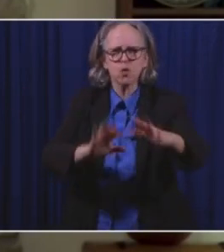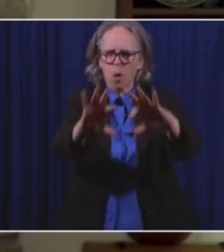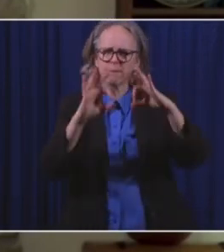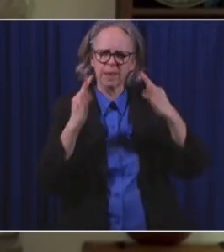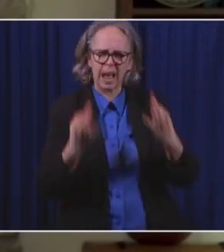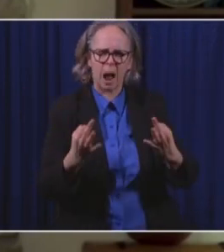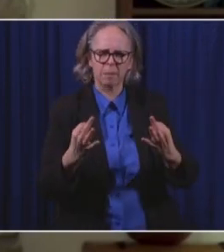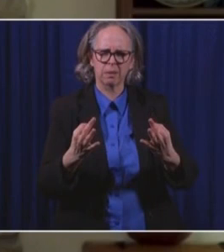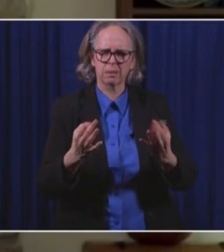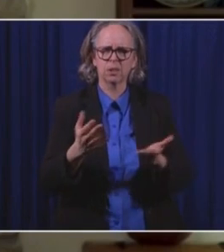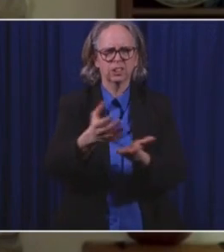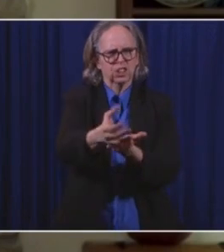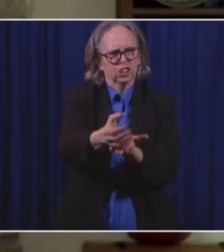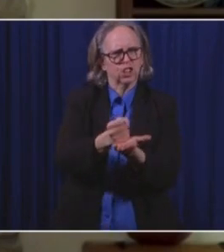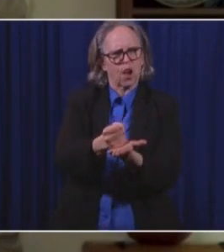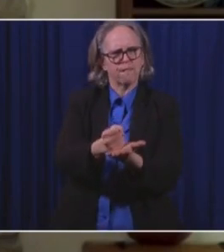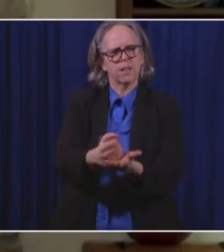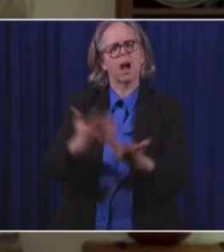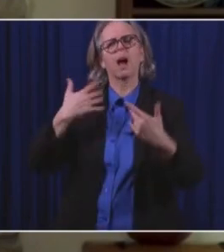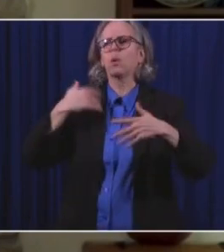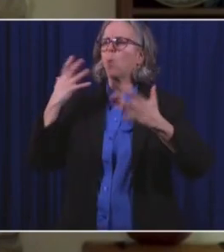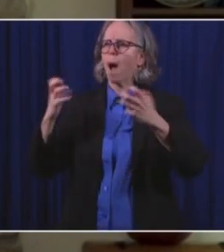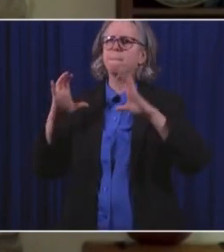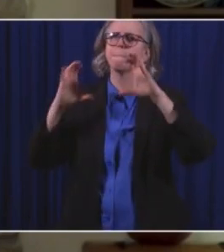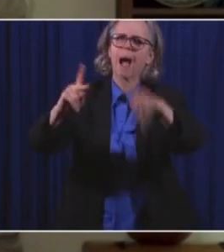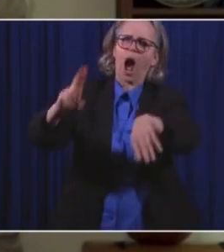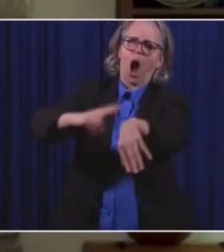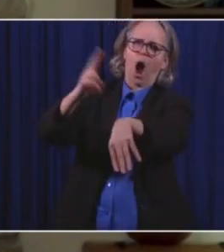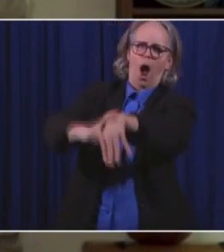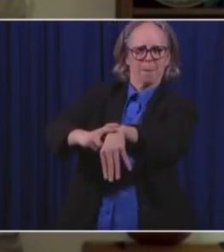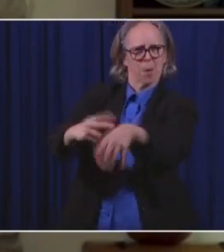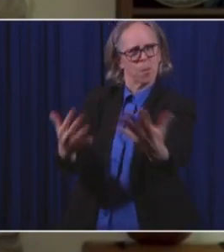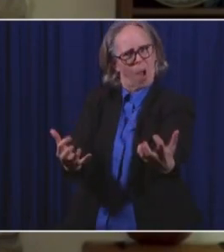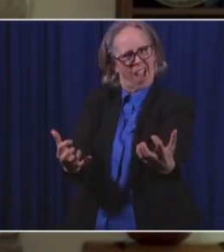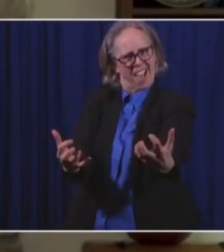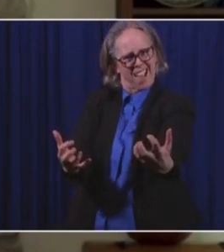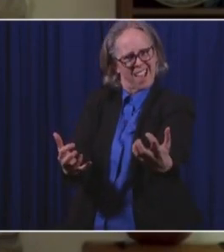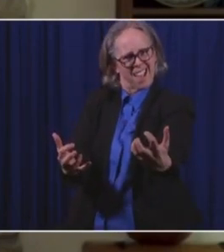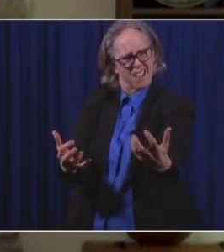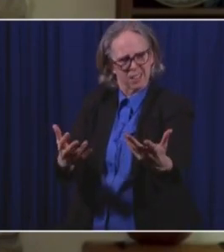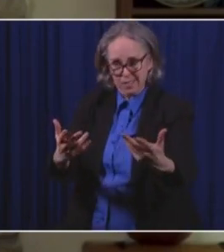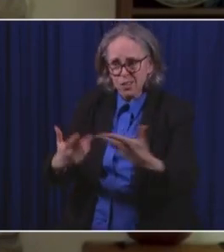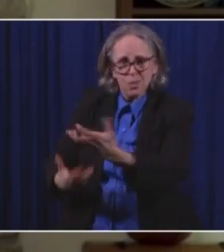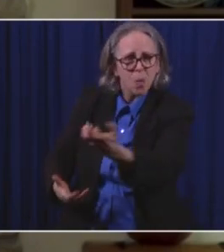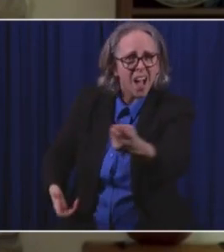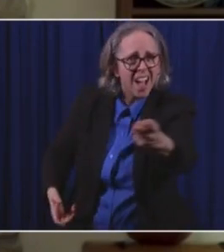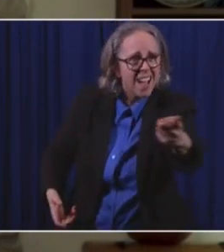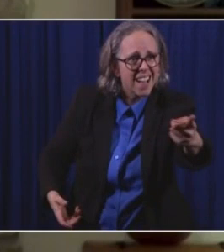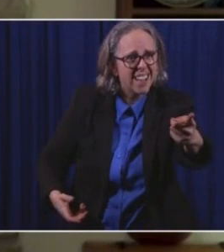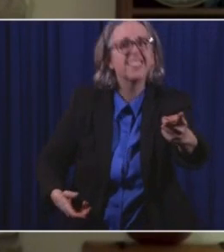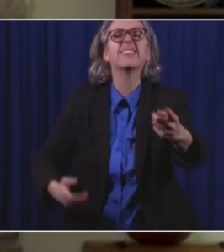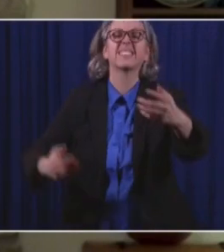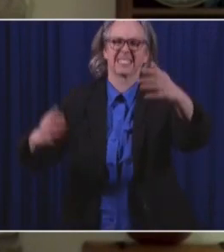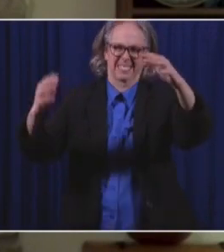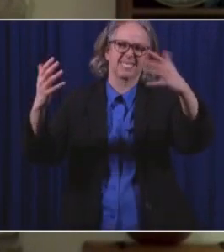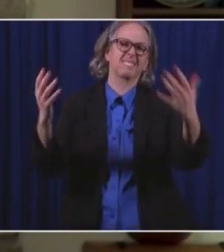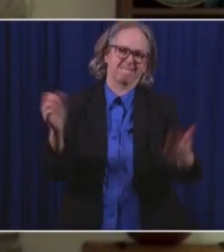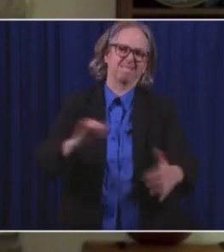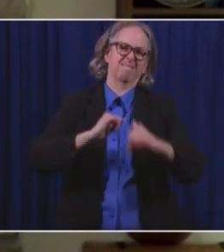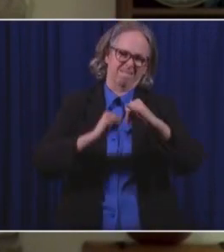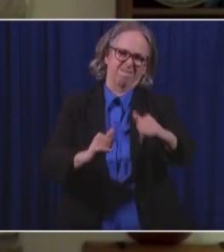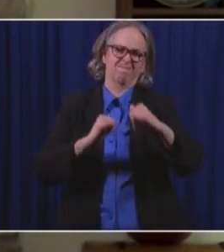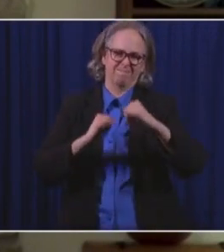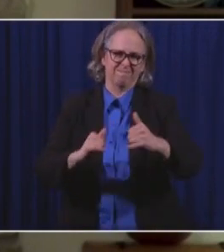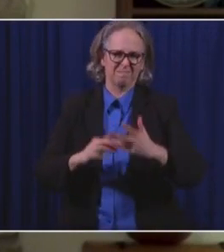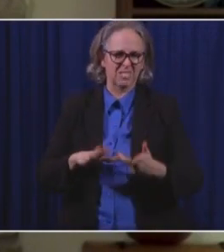what we all certainly long for. There are things that each of us can do during the next 21